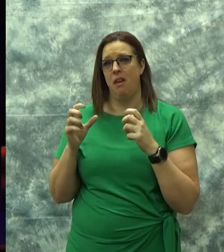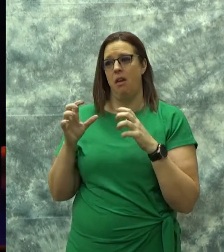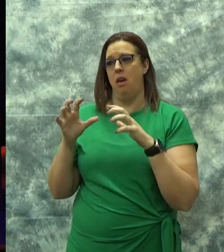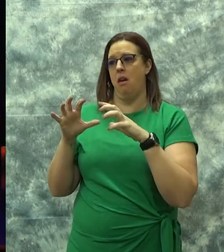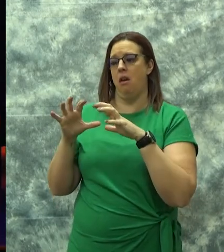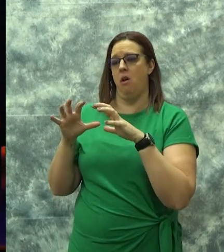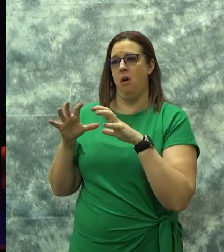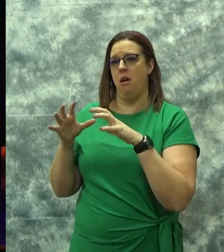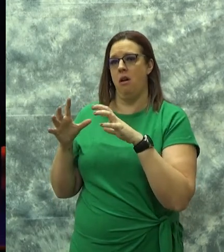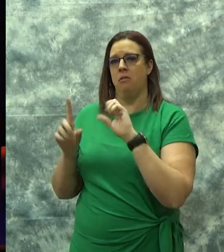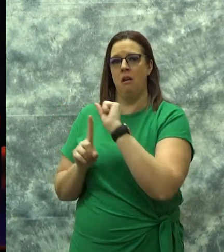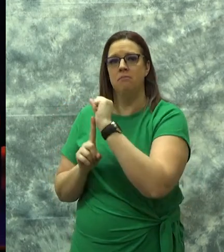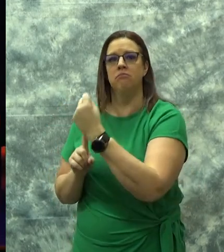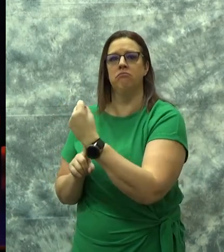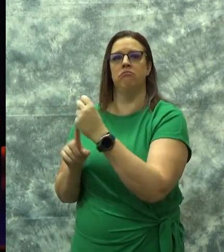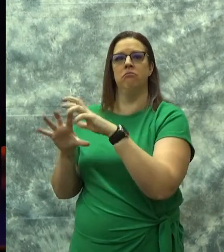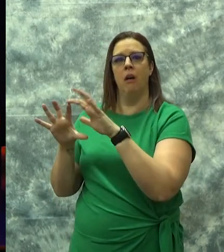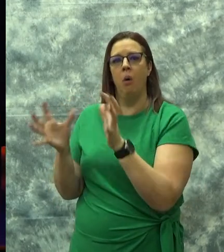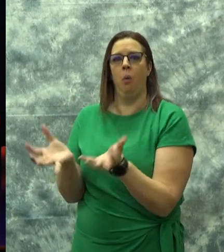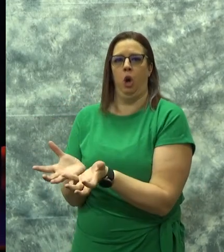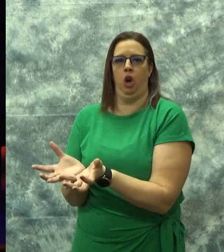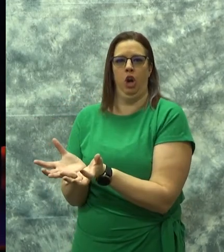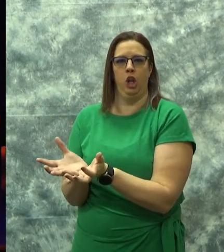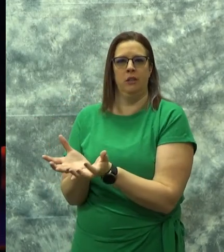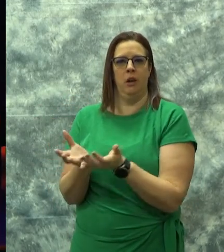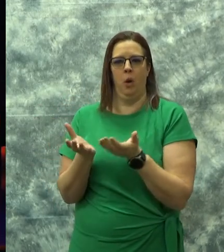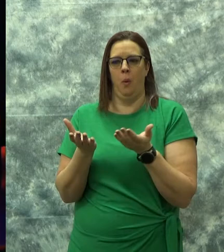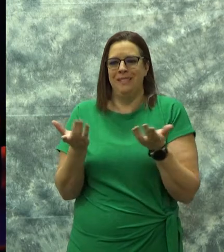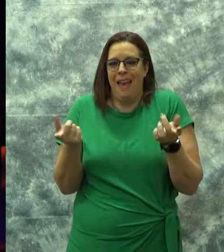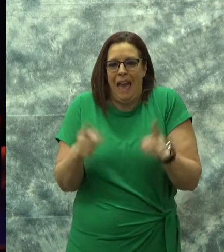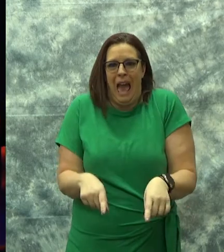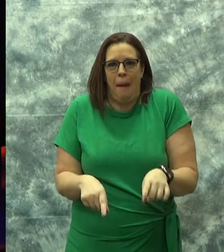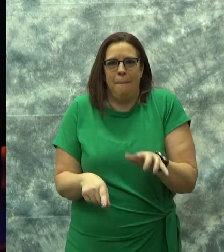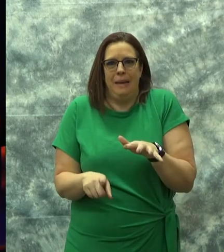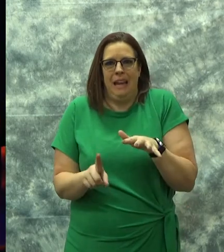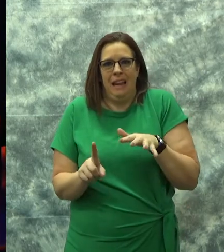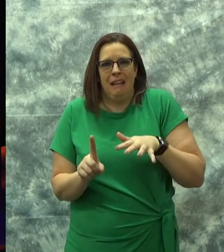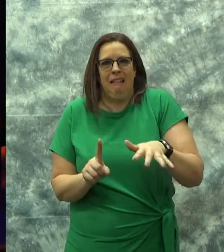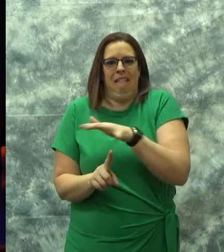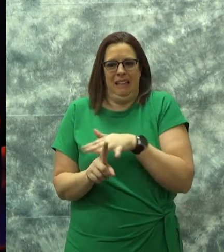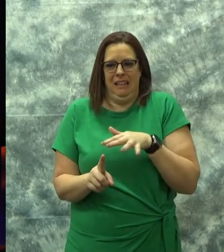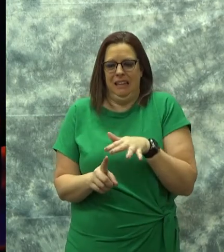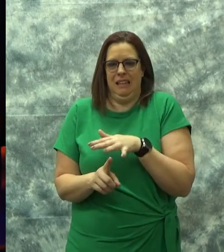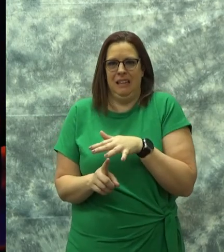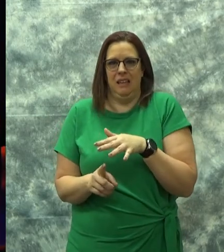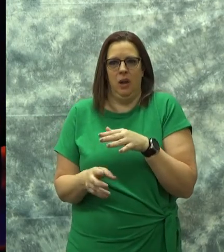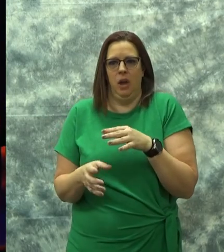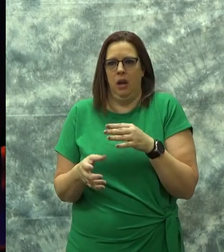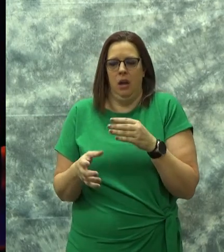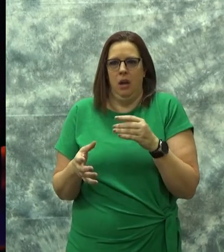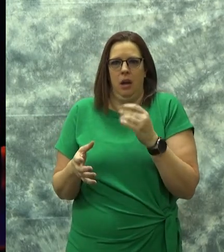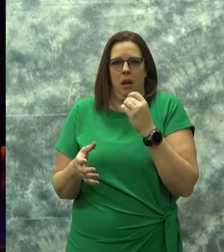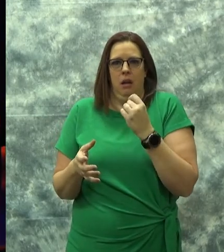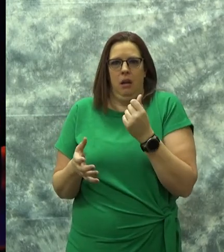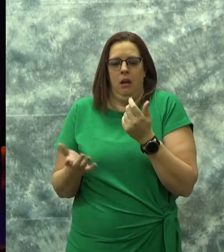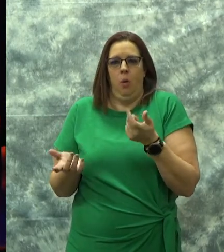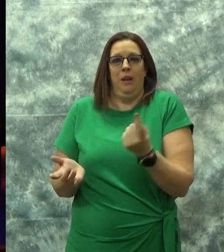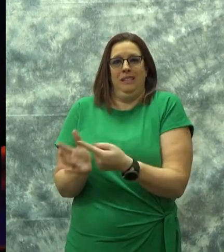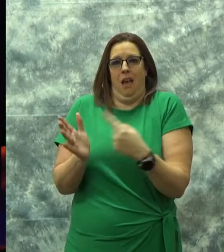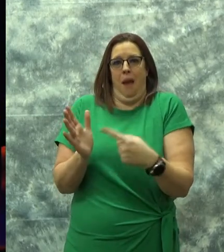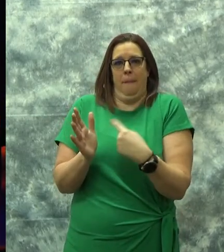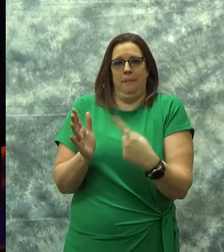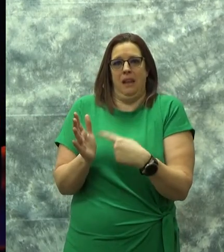the state of our loved ones, the state of life itself and what's happening and how it's evolving,